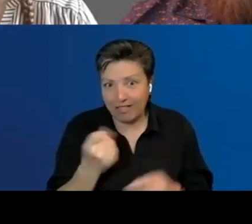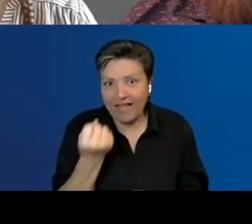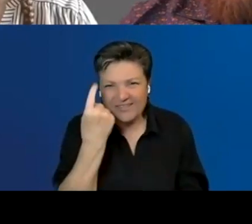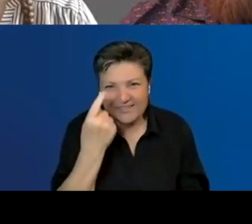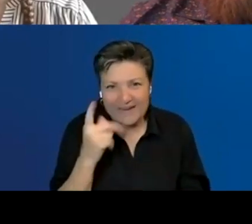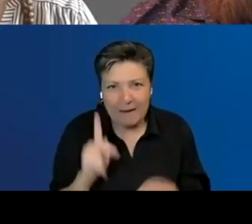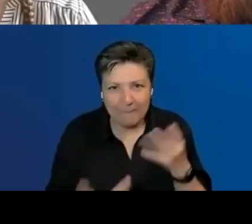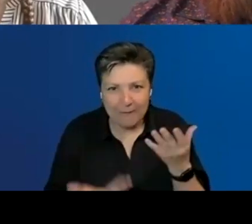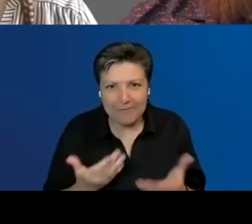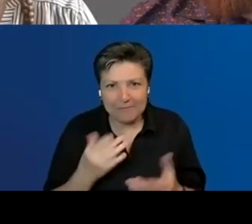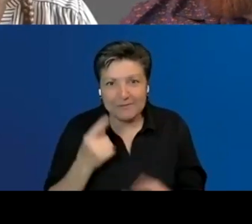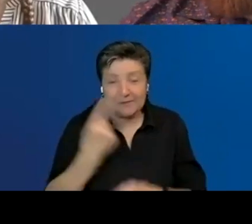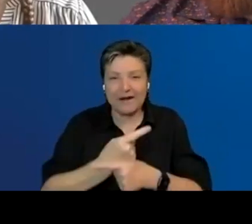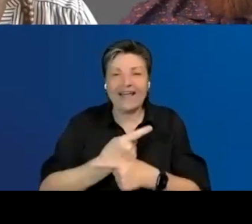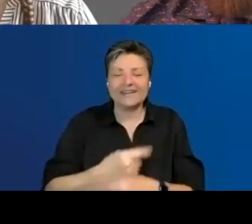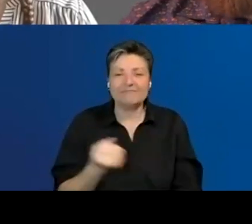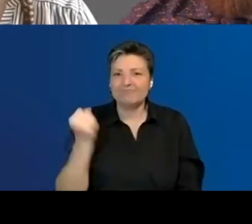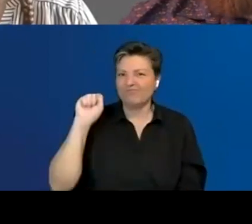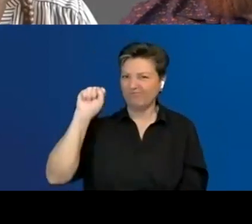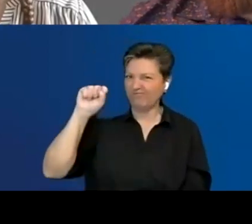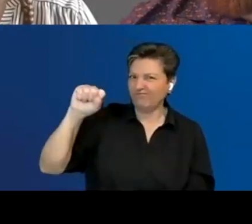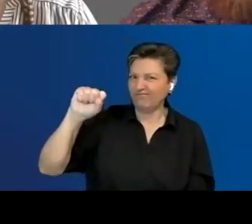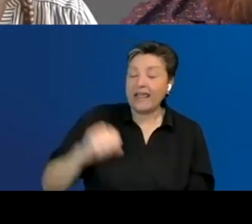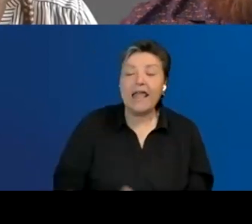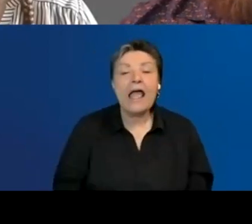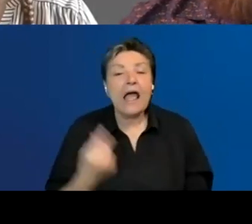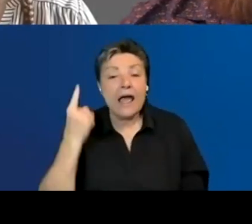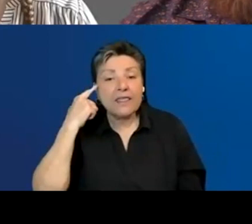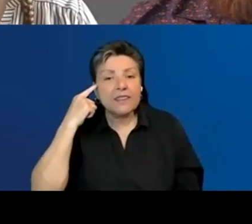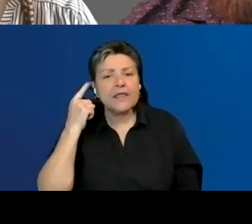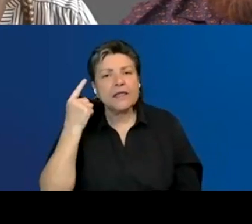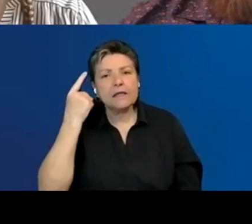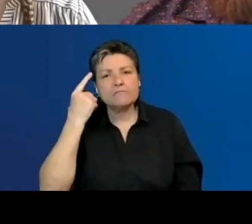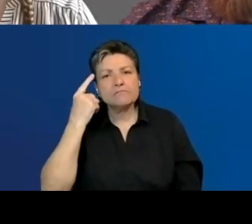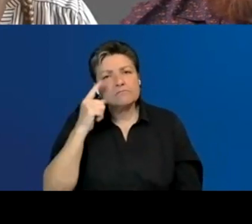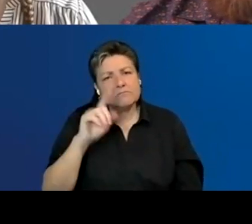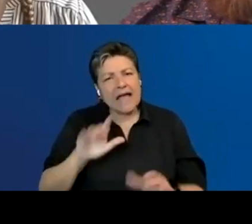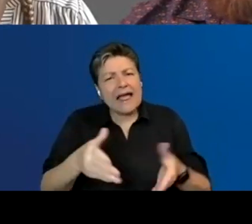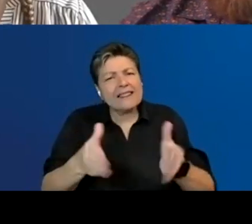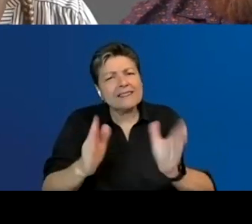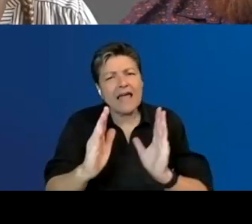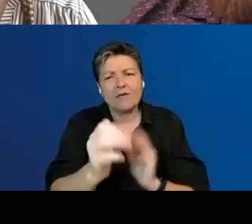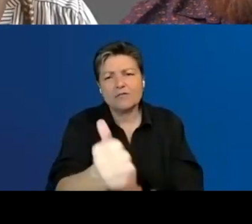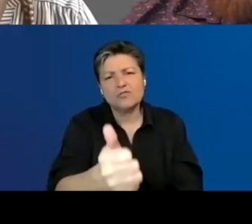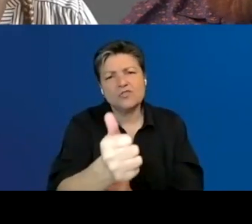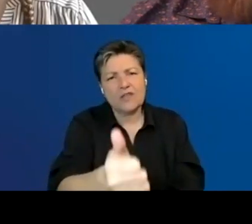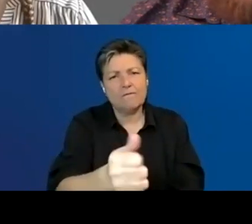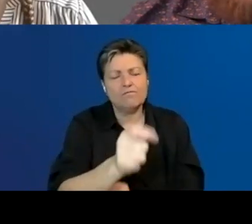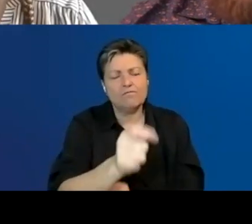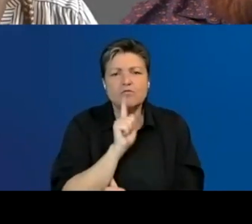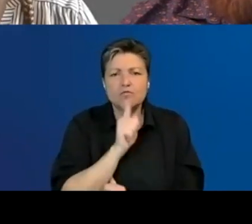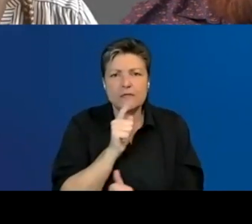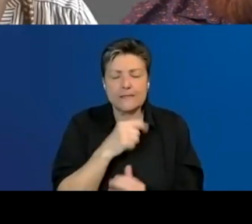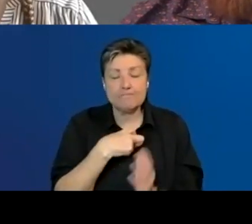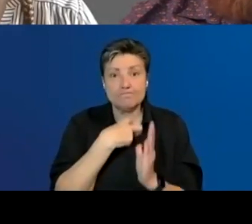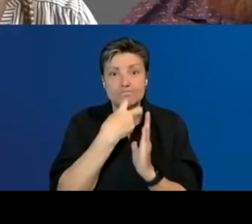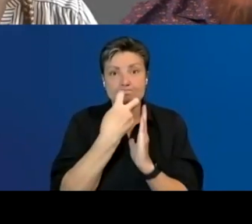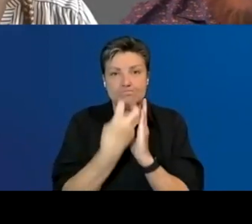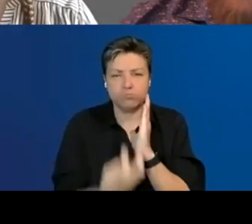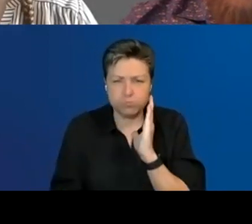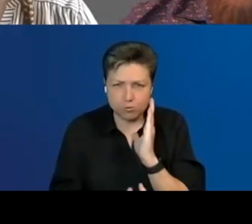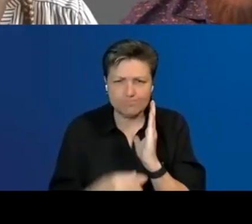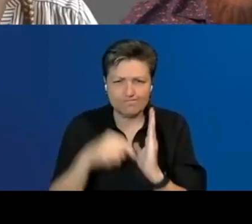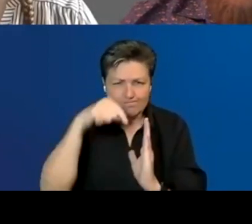And so I think give yourself permission to really dive deep,